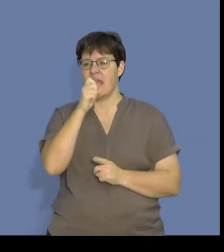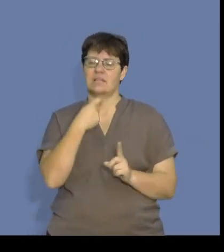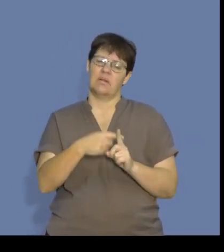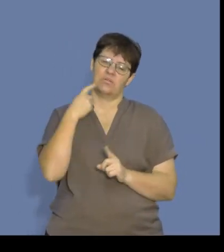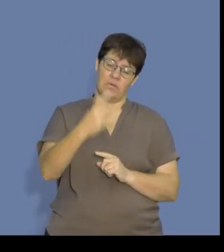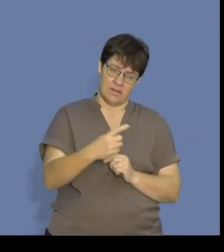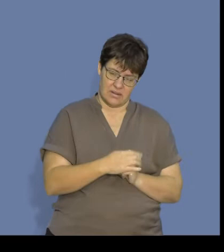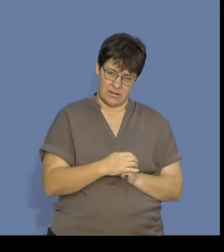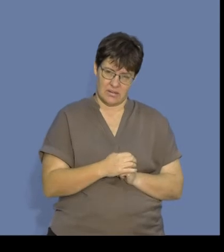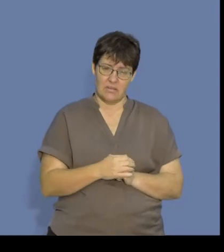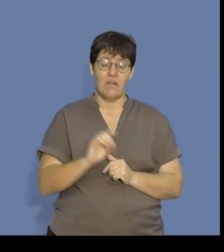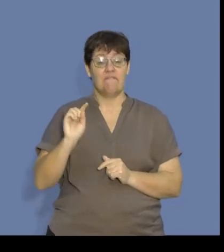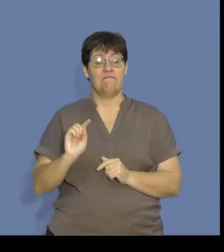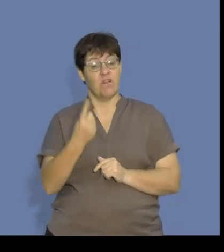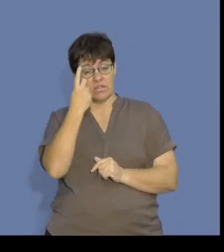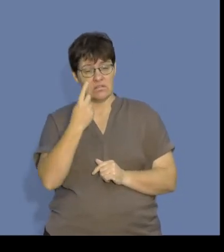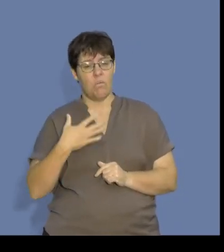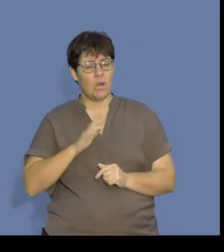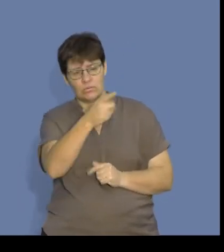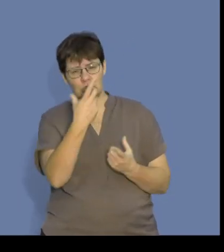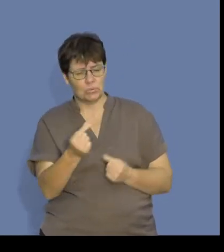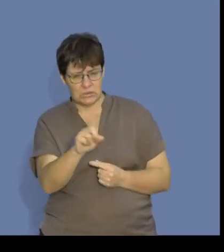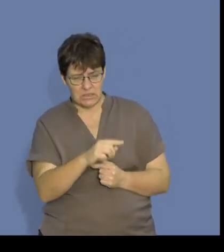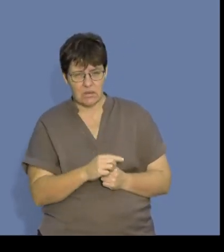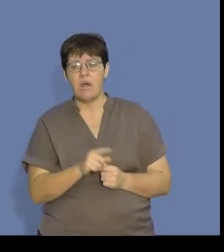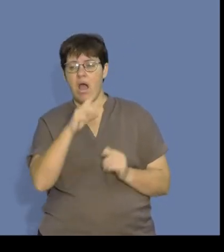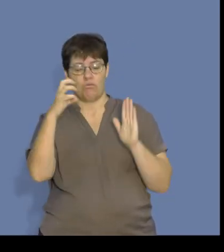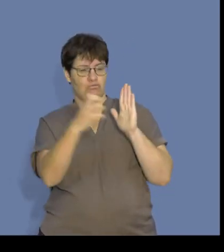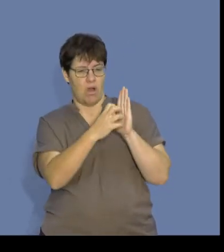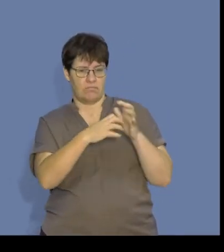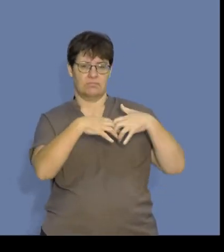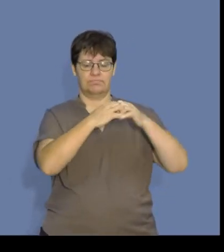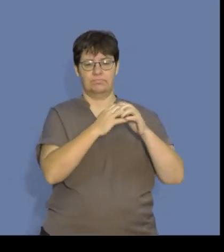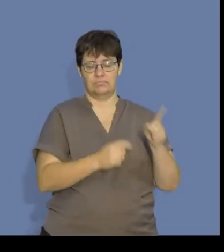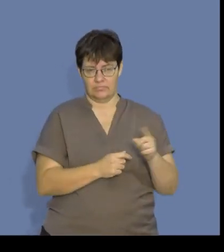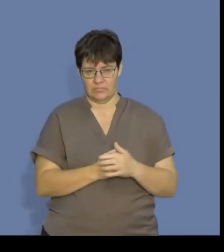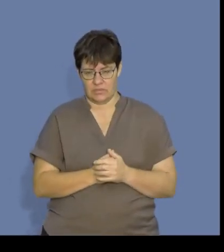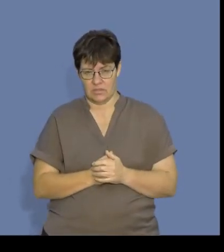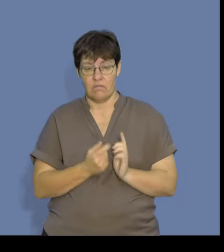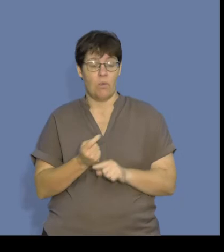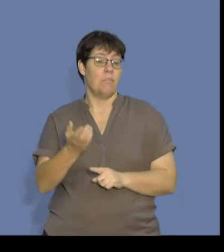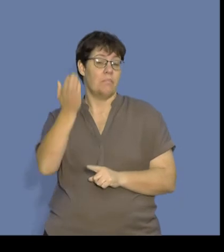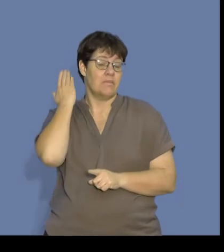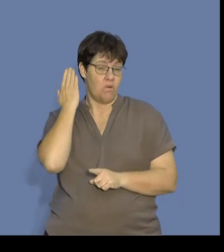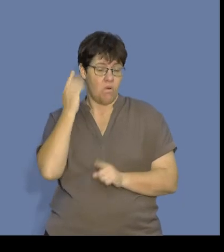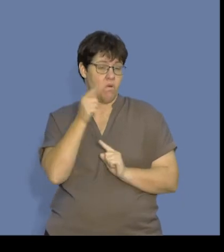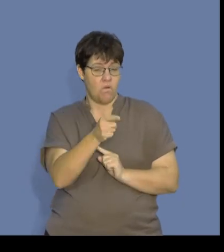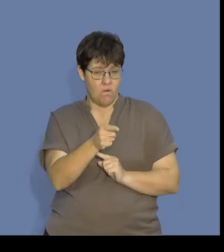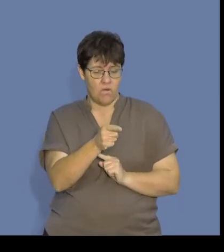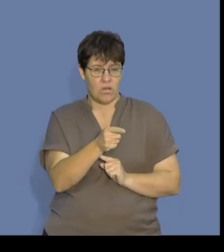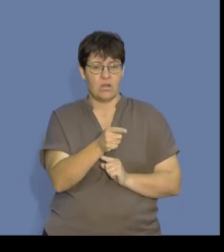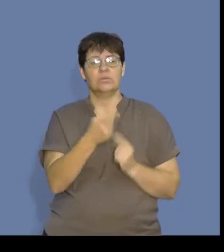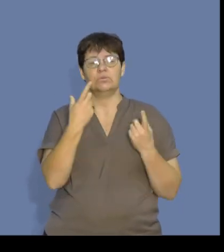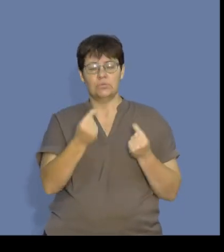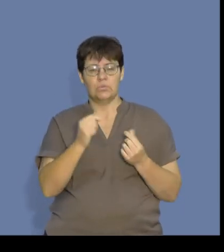plus 1. The very first thing I want you to do is to draw this graph. Now from the previous grades where we're